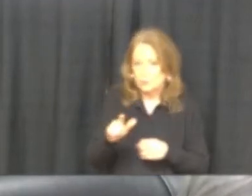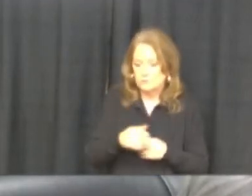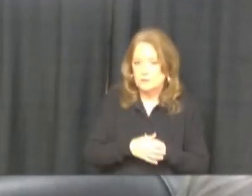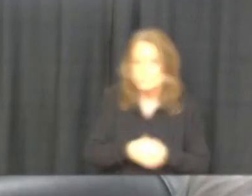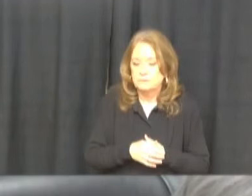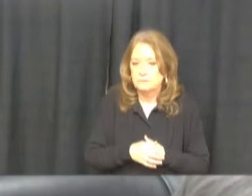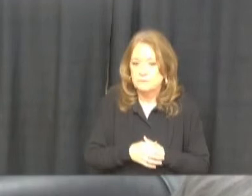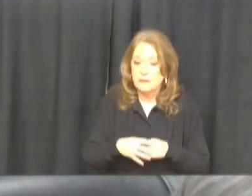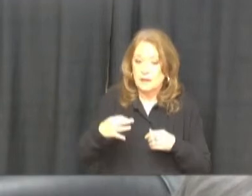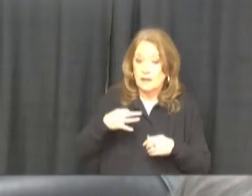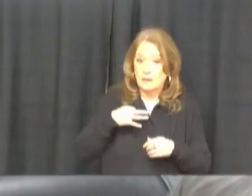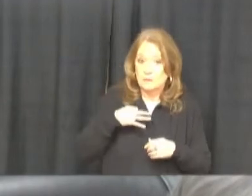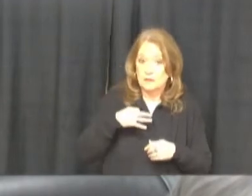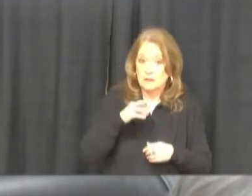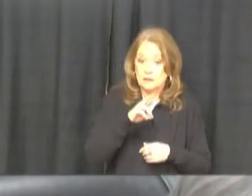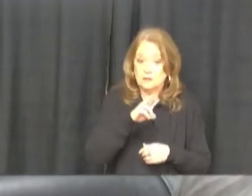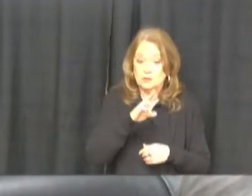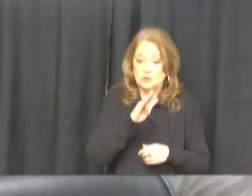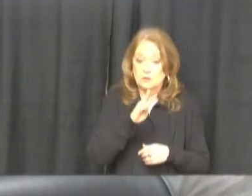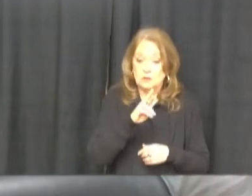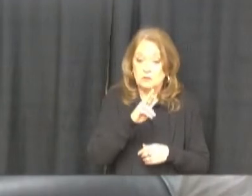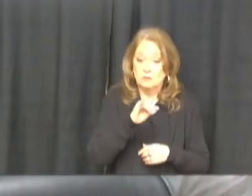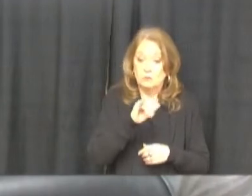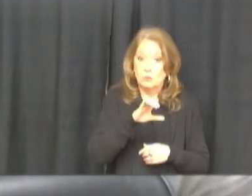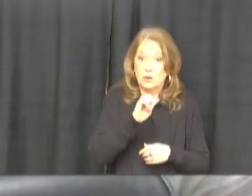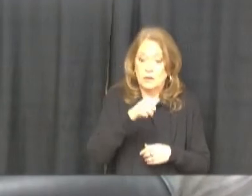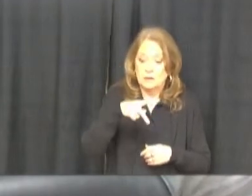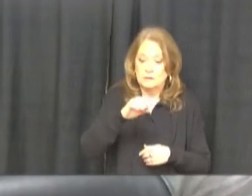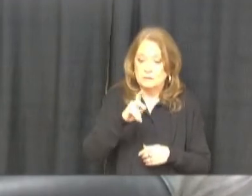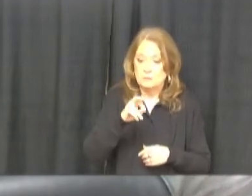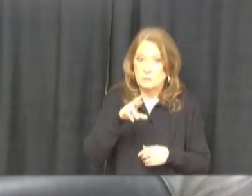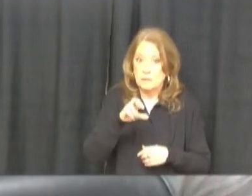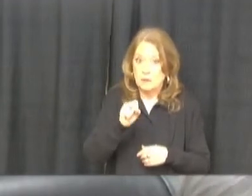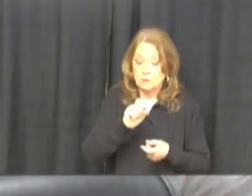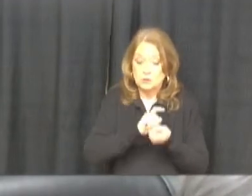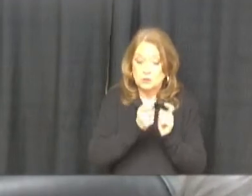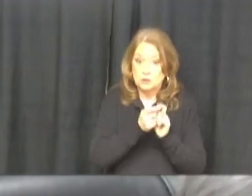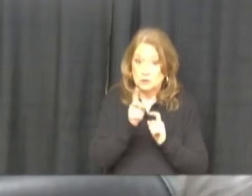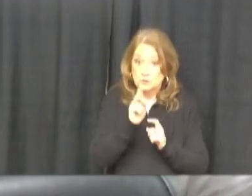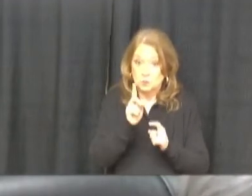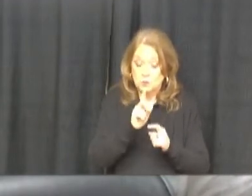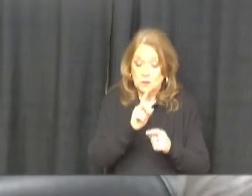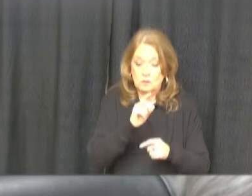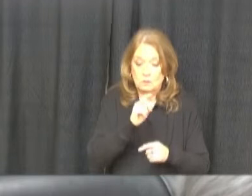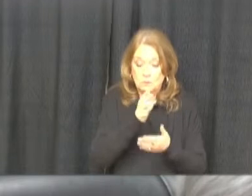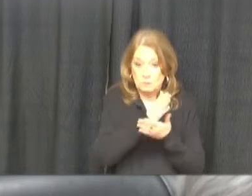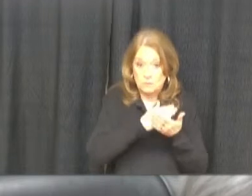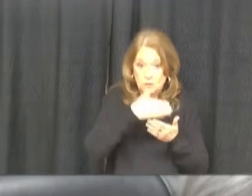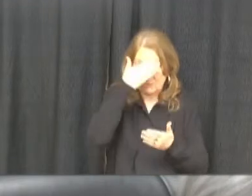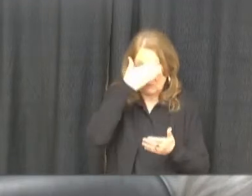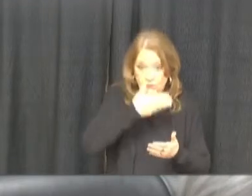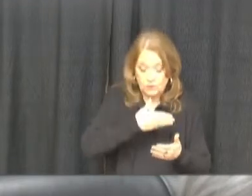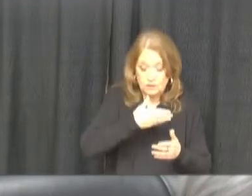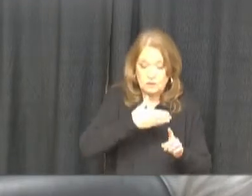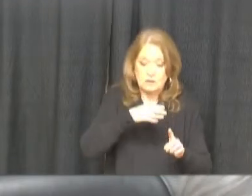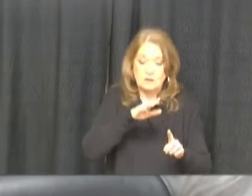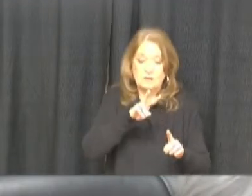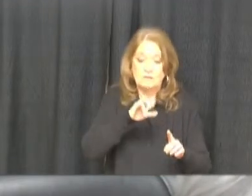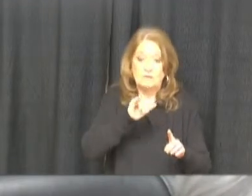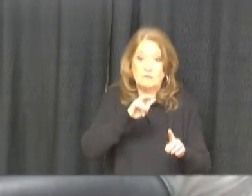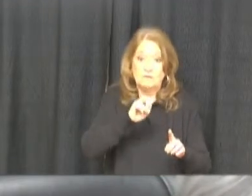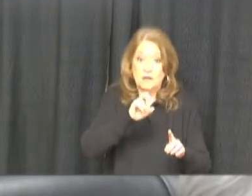Clarksville, application of Bryce Powers for zone change on property located at a parcel fronting on the south frontage of Vine